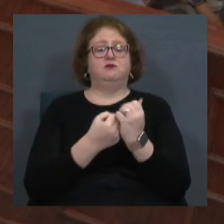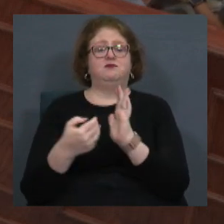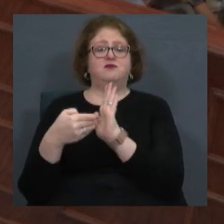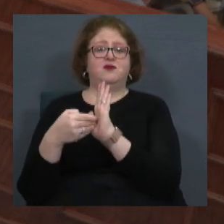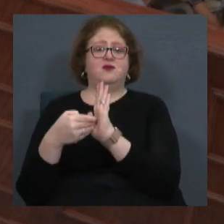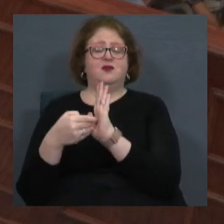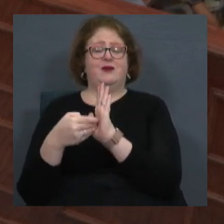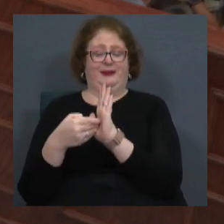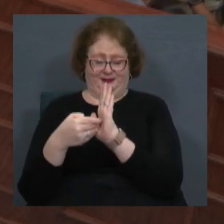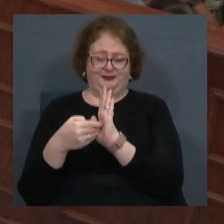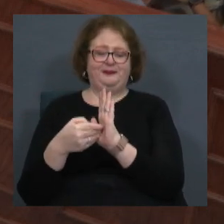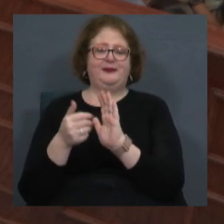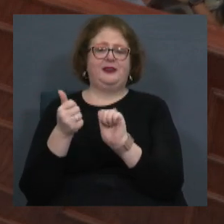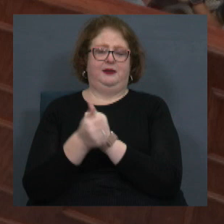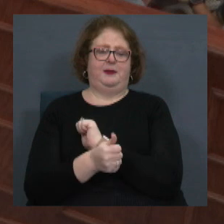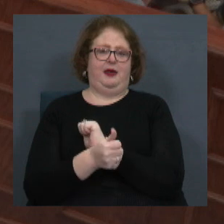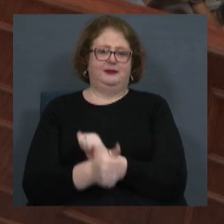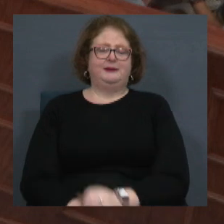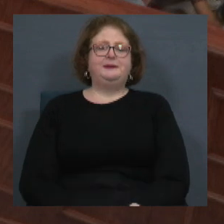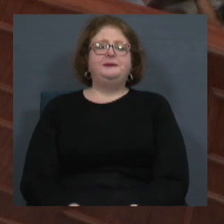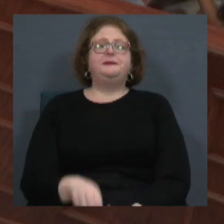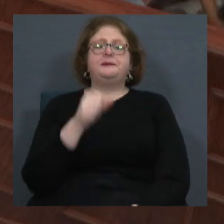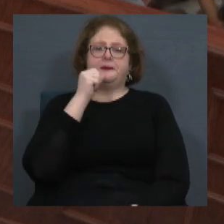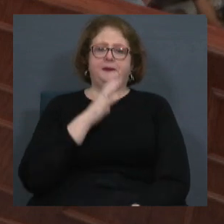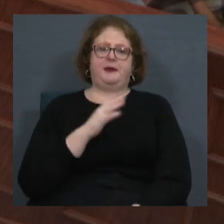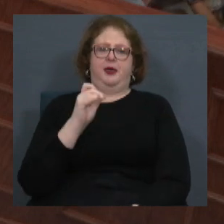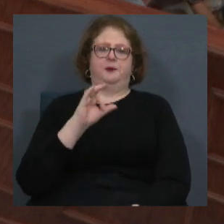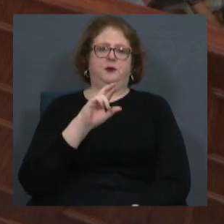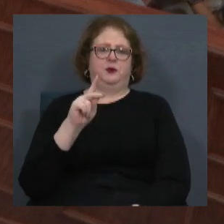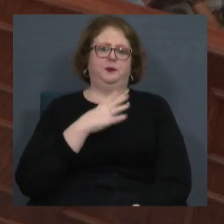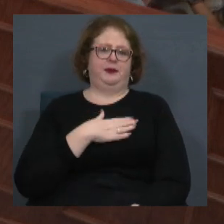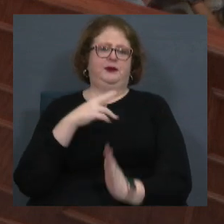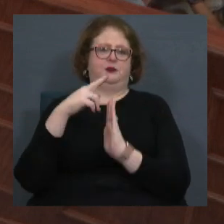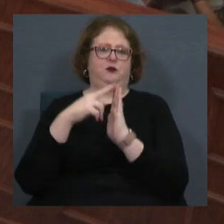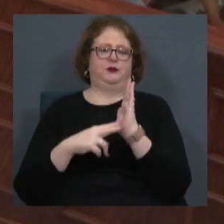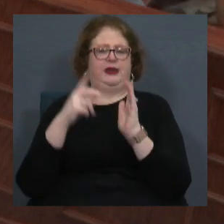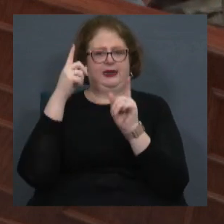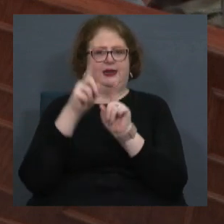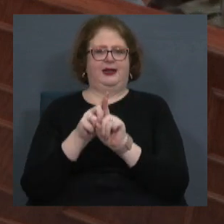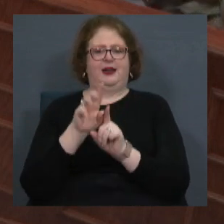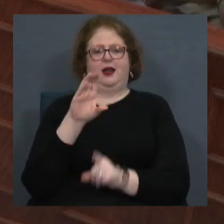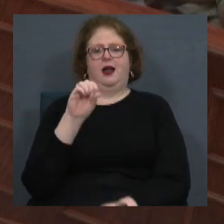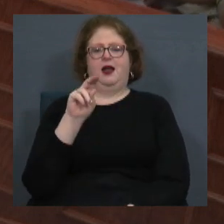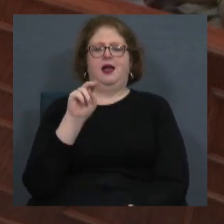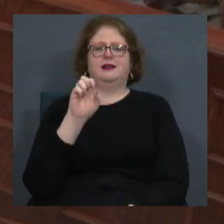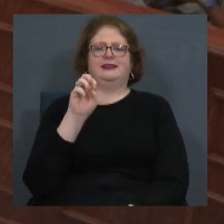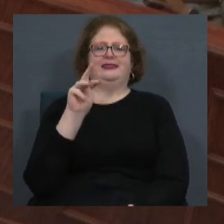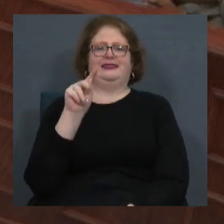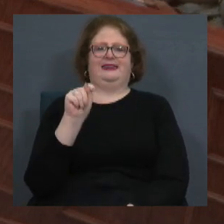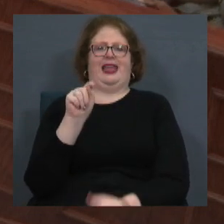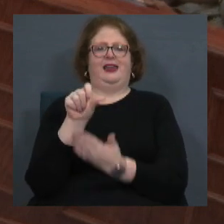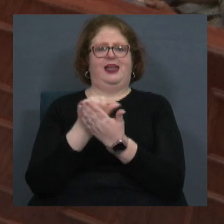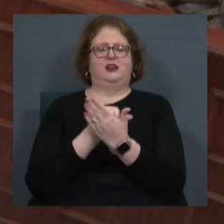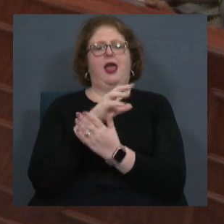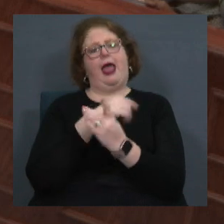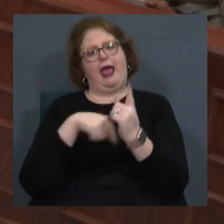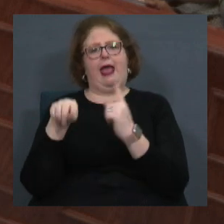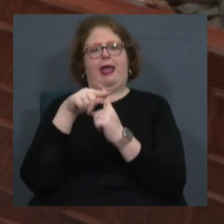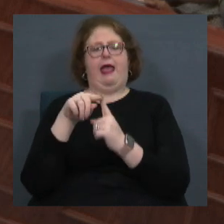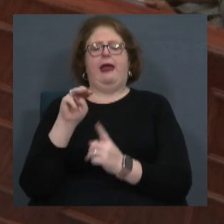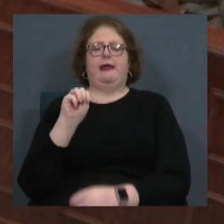nay. Ayes have it. Madam Clerk, if you would, please read the consent agenda and M1.